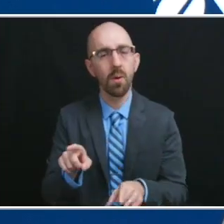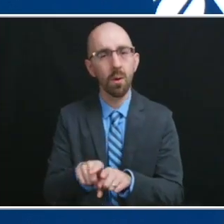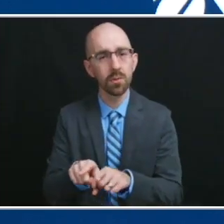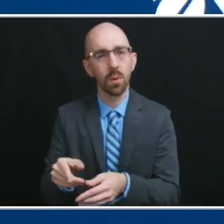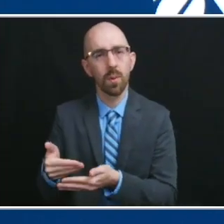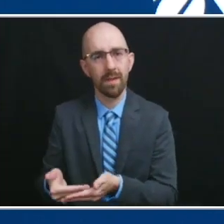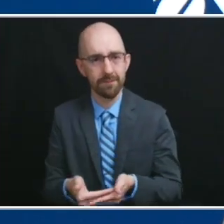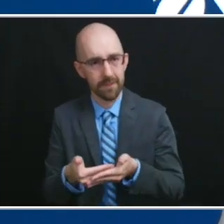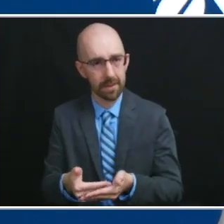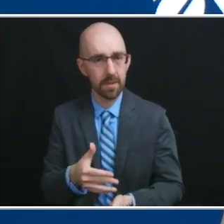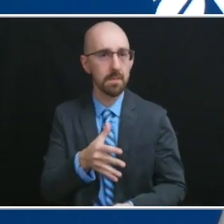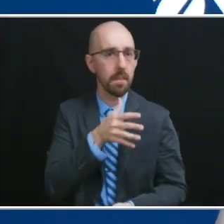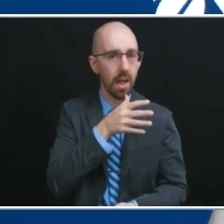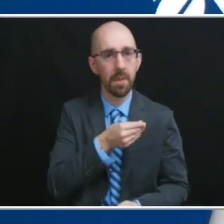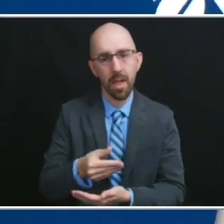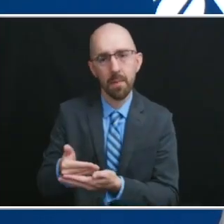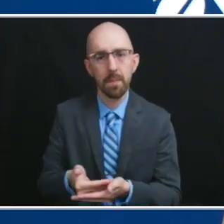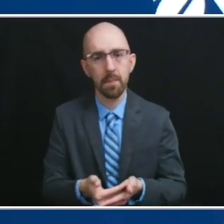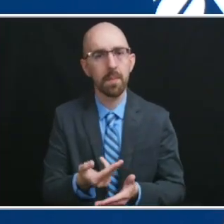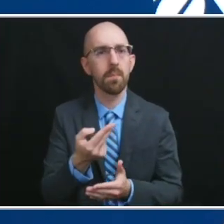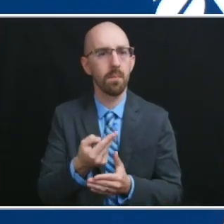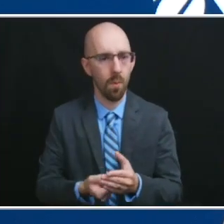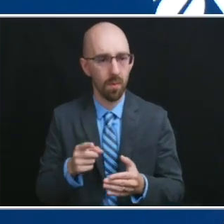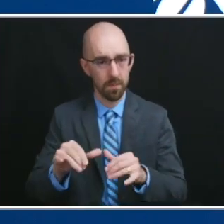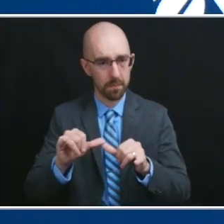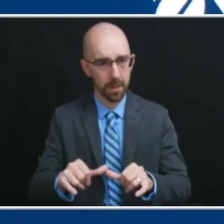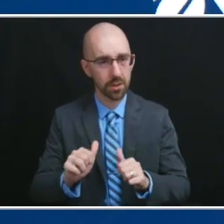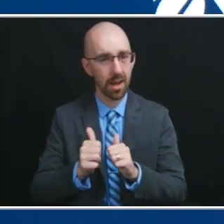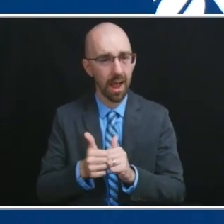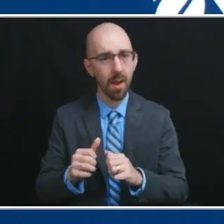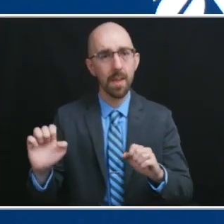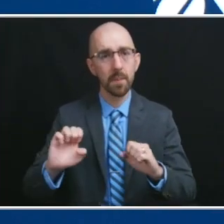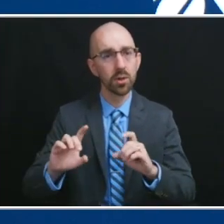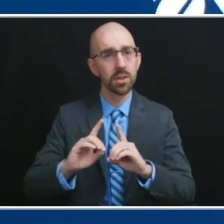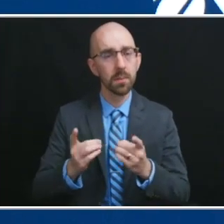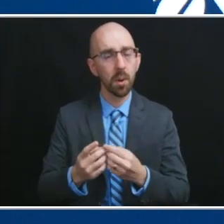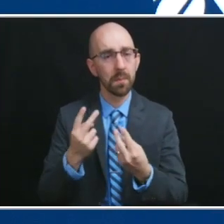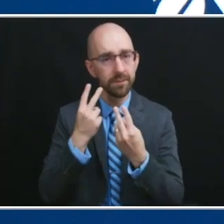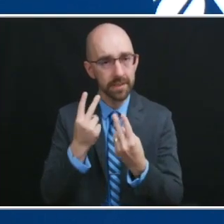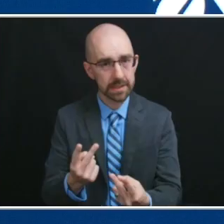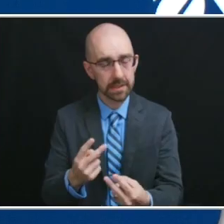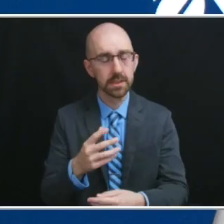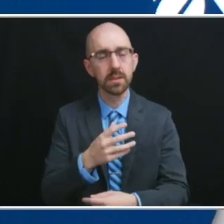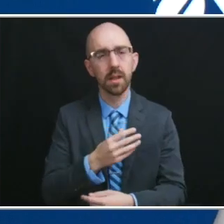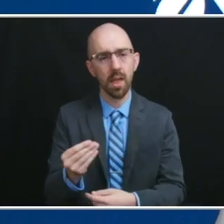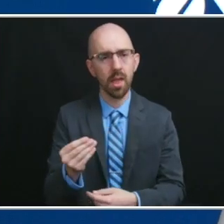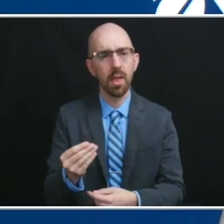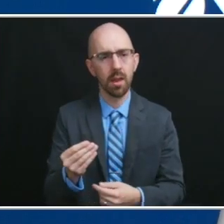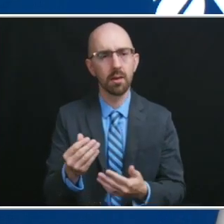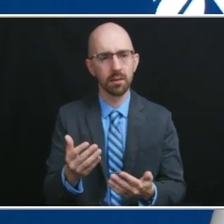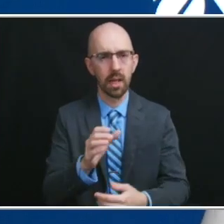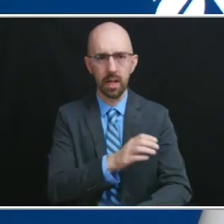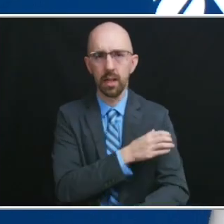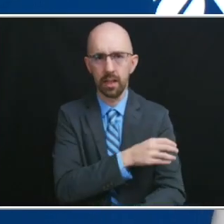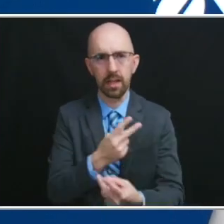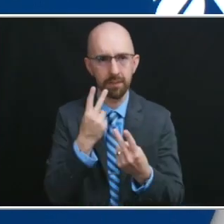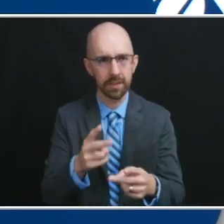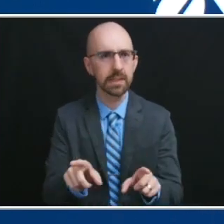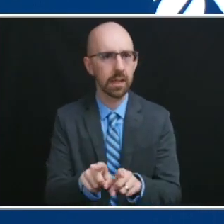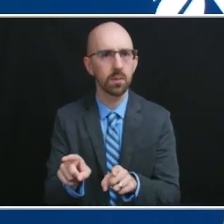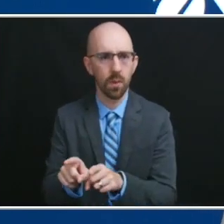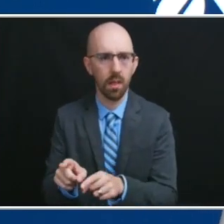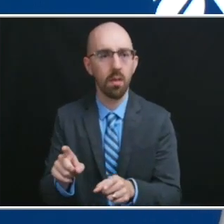mom and baby. And this is measured by emergency department visits and clinic visits as well,